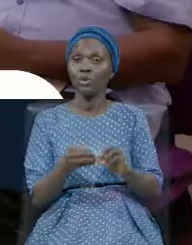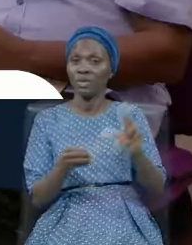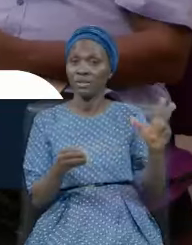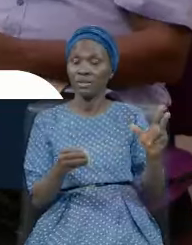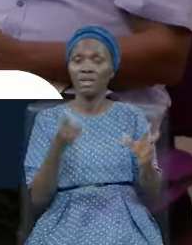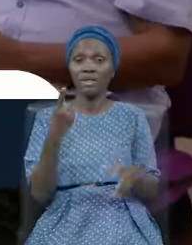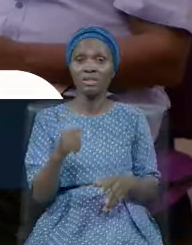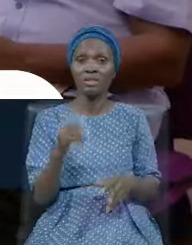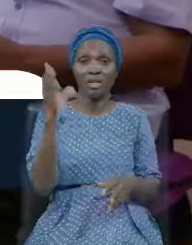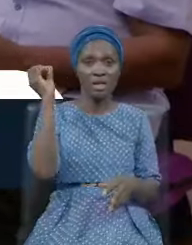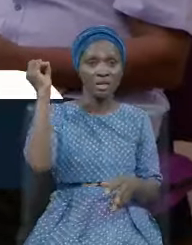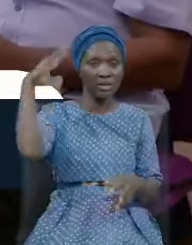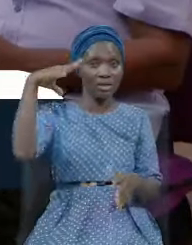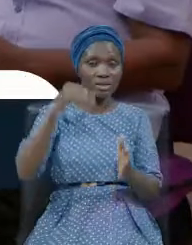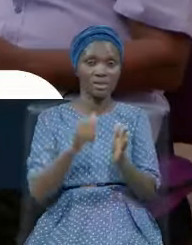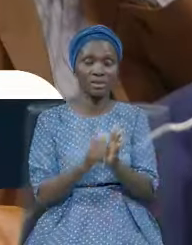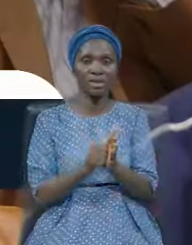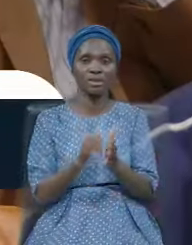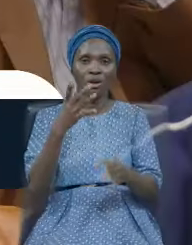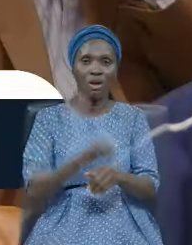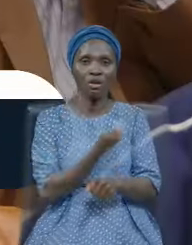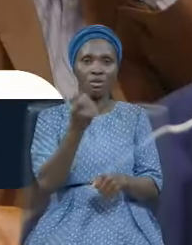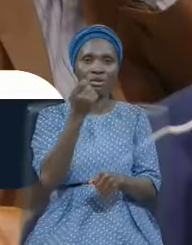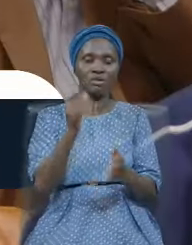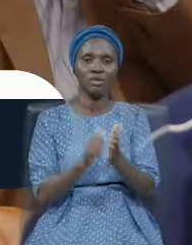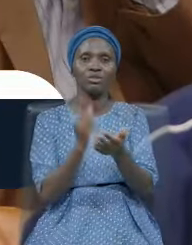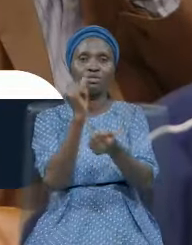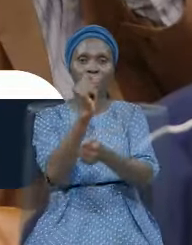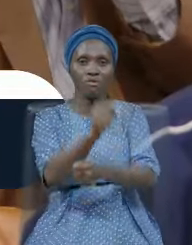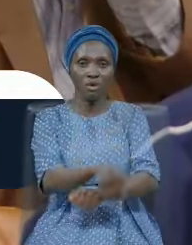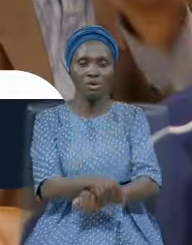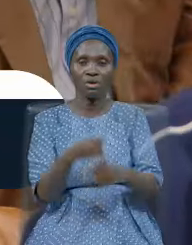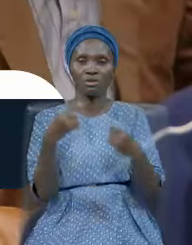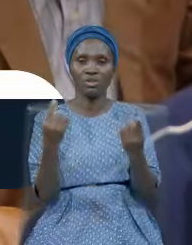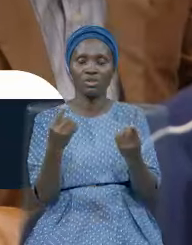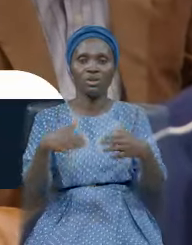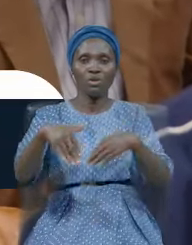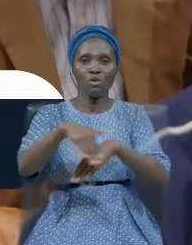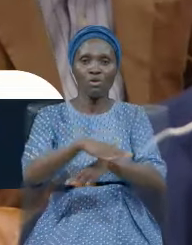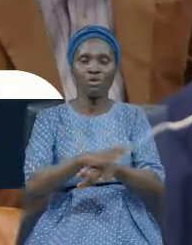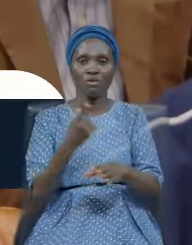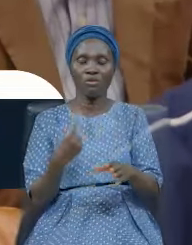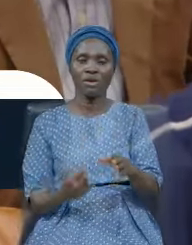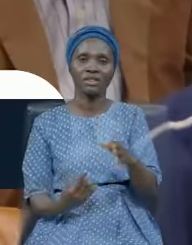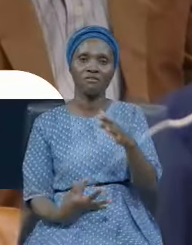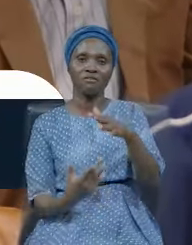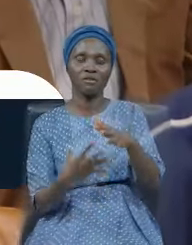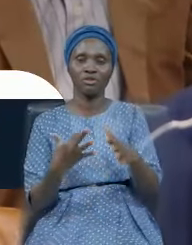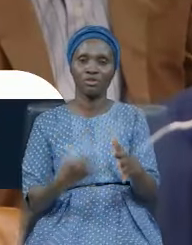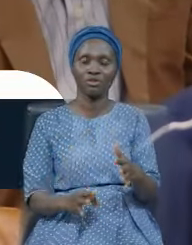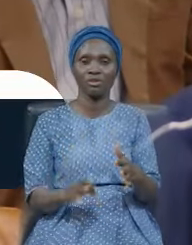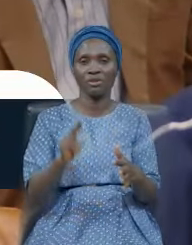over sin, over temptation, over trial, over the furnace of Nebuchadnezzar's fire.